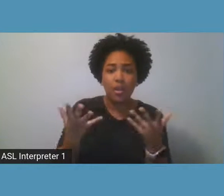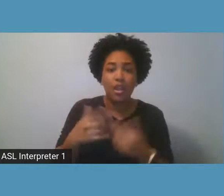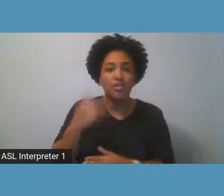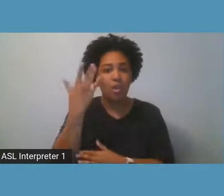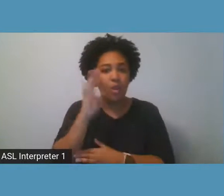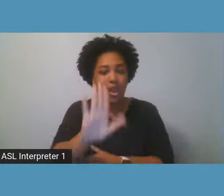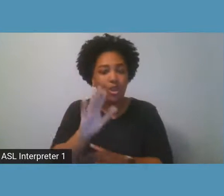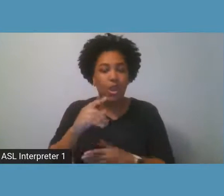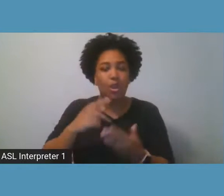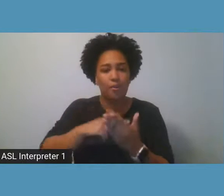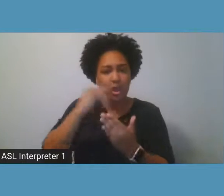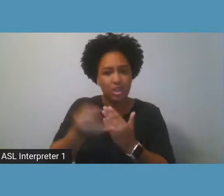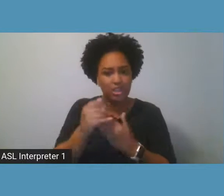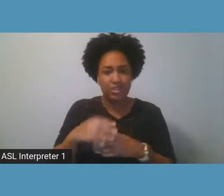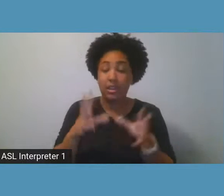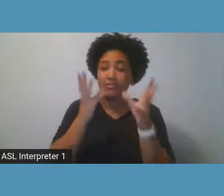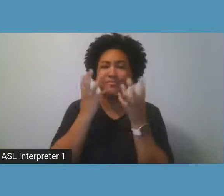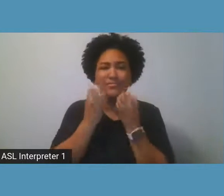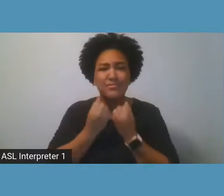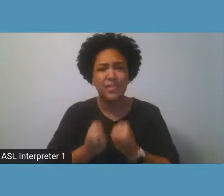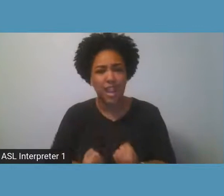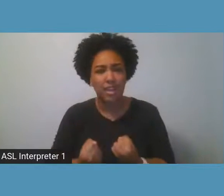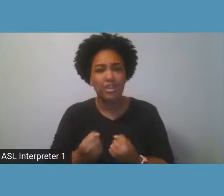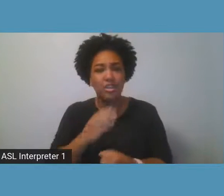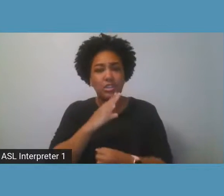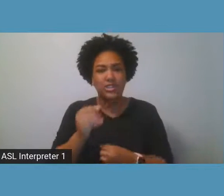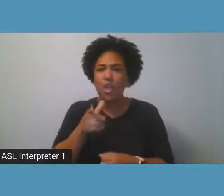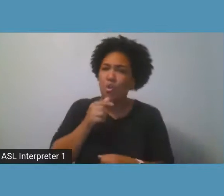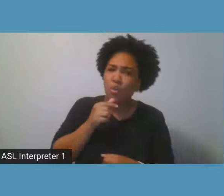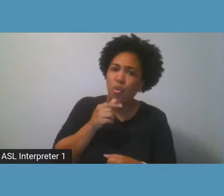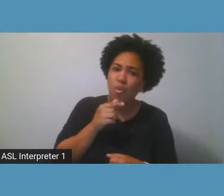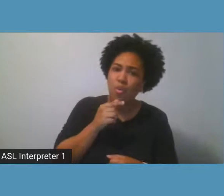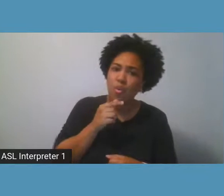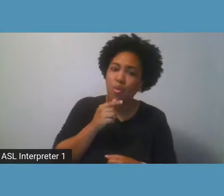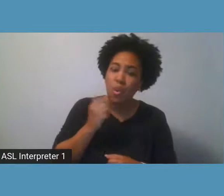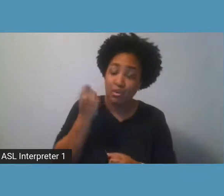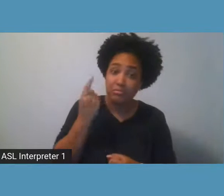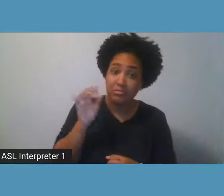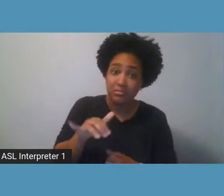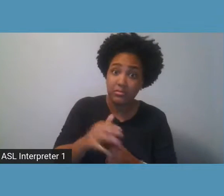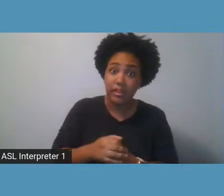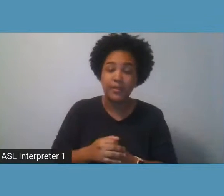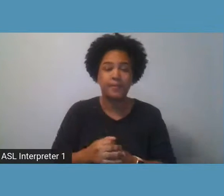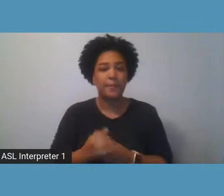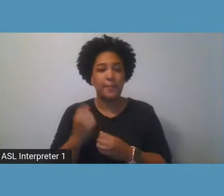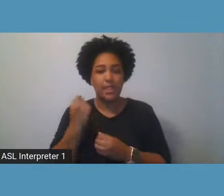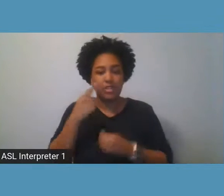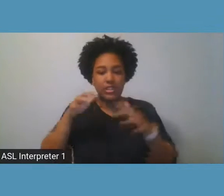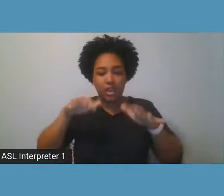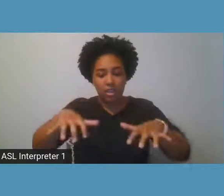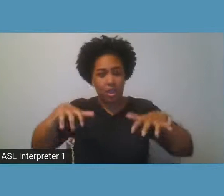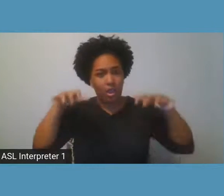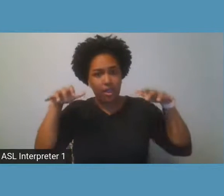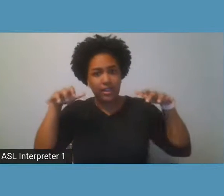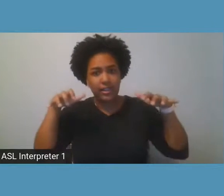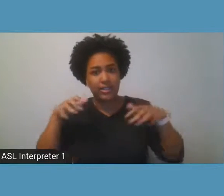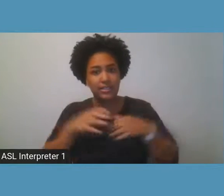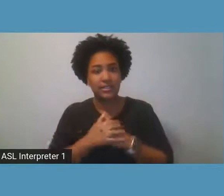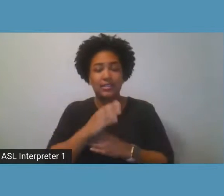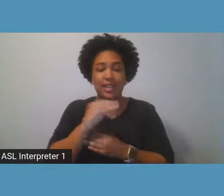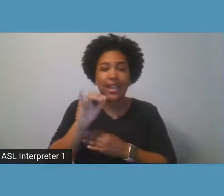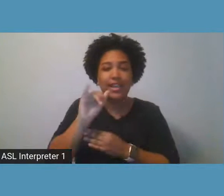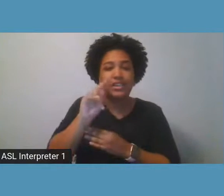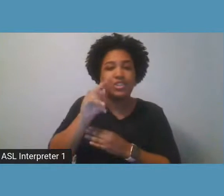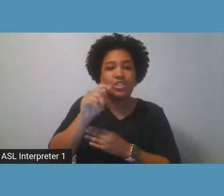the importance of defining your digital collection project's purpose, understanding audience and interfaces, the role